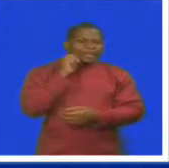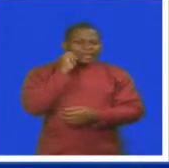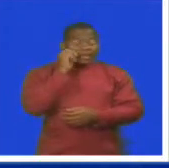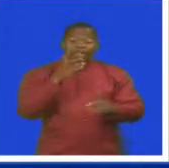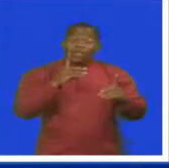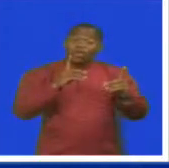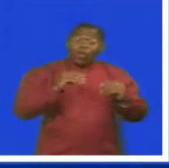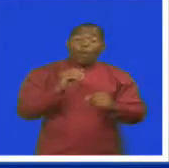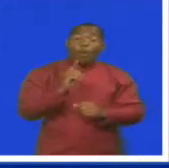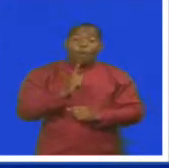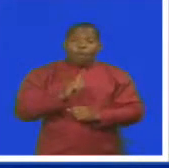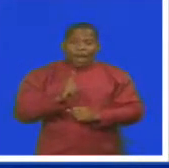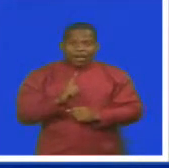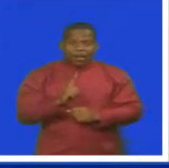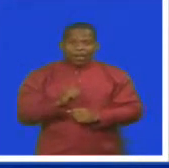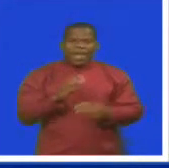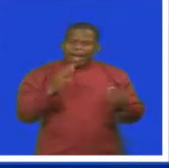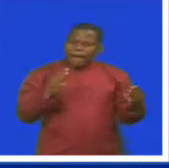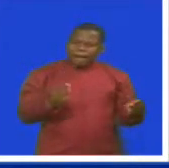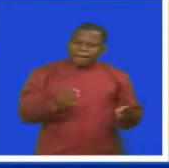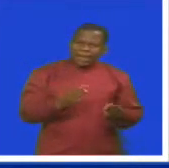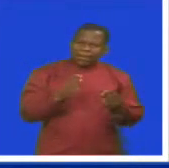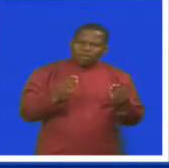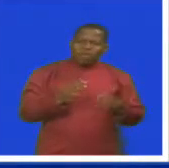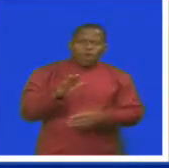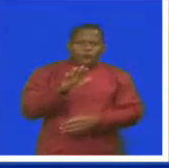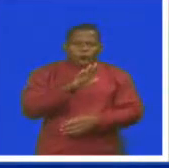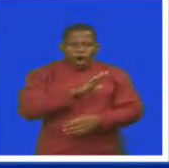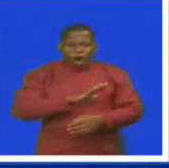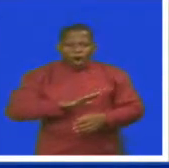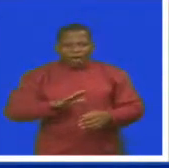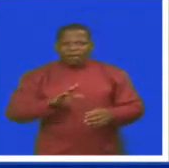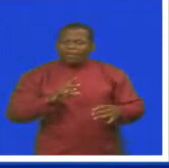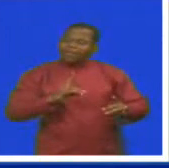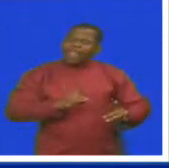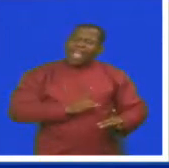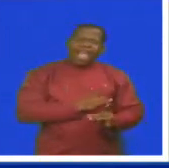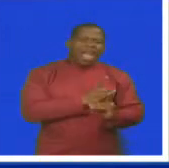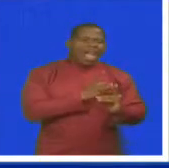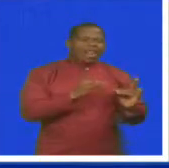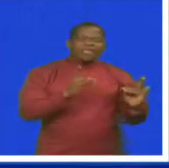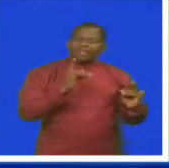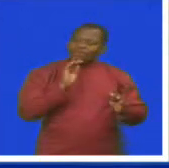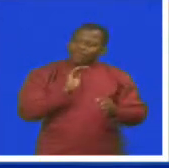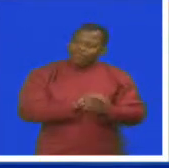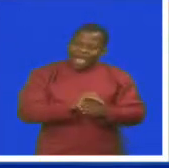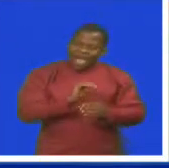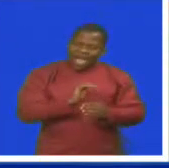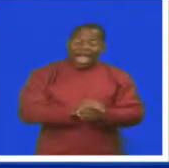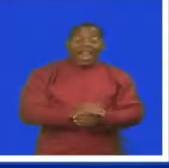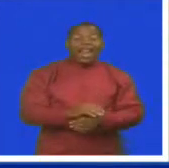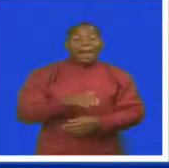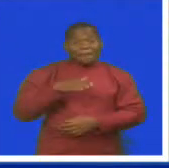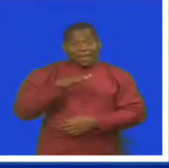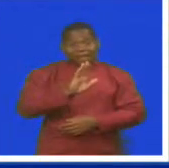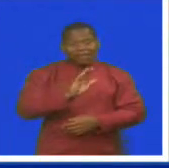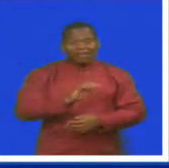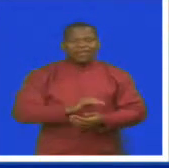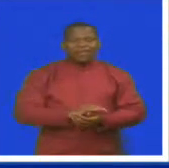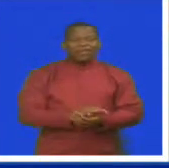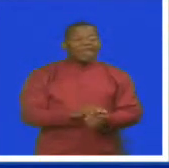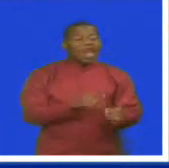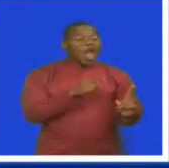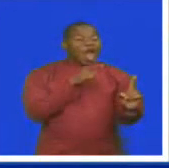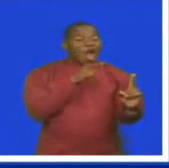making sure that everyone is still alive and healthy. Lizinyane lithi licela eMaswati ukuthi yachubeke